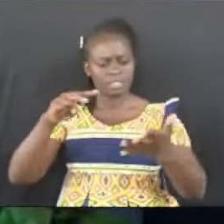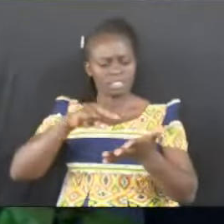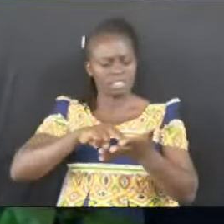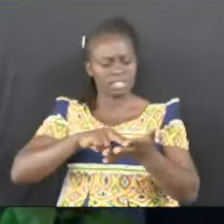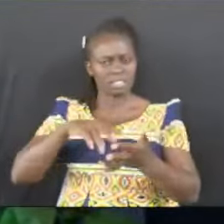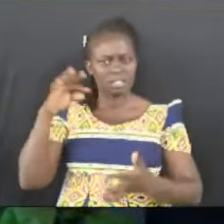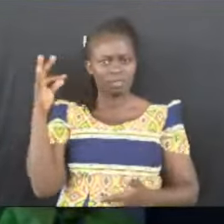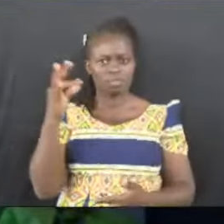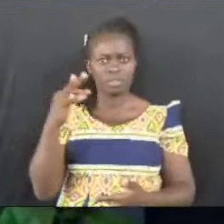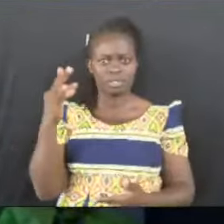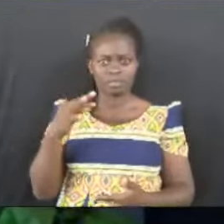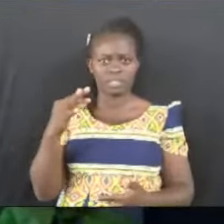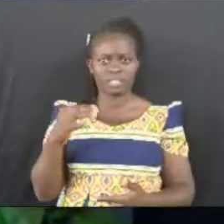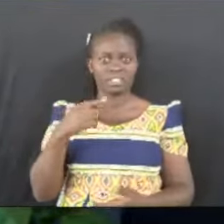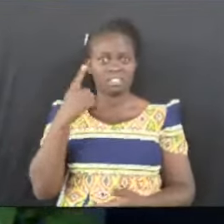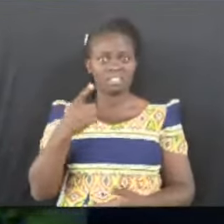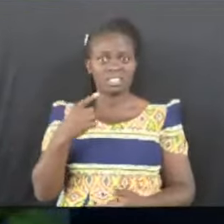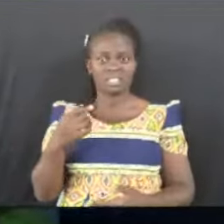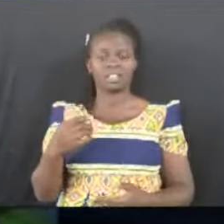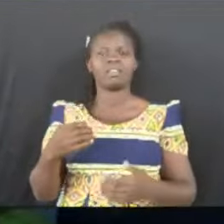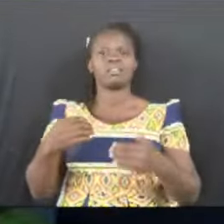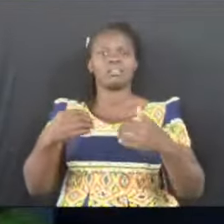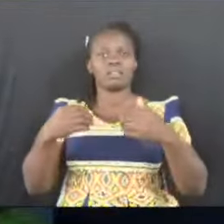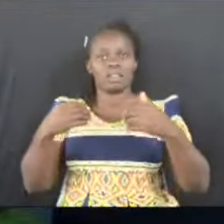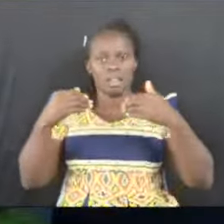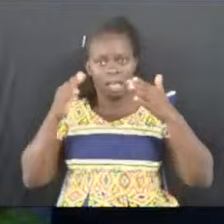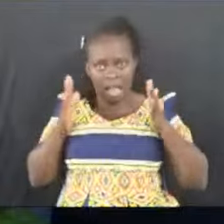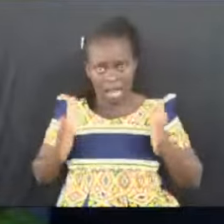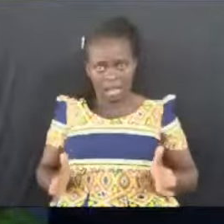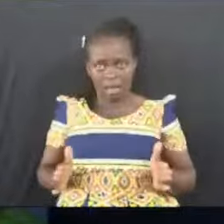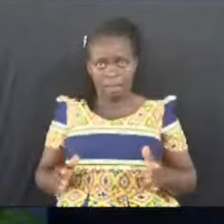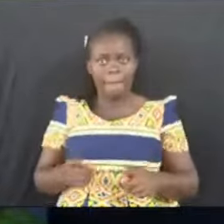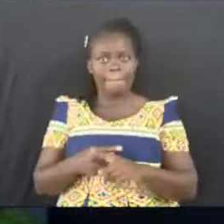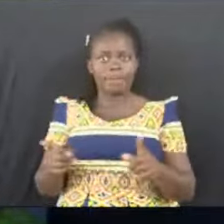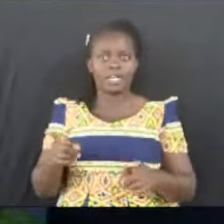say, I am. But tomorrow,